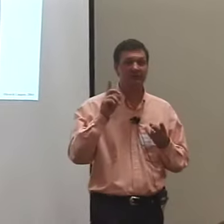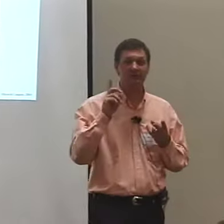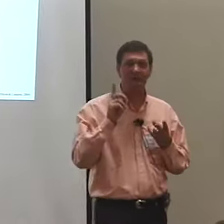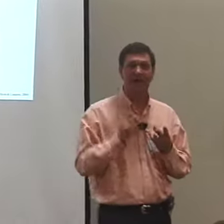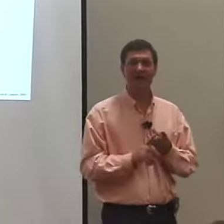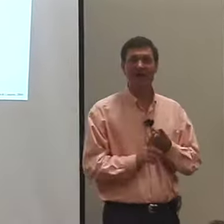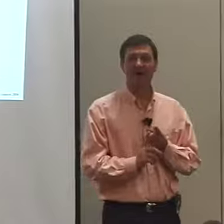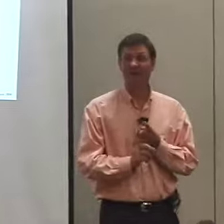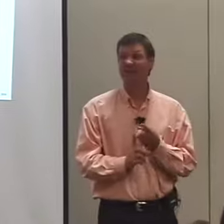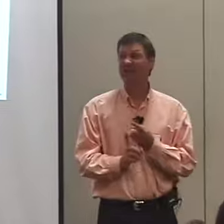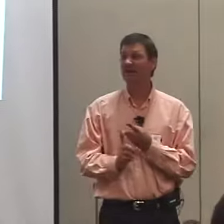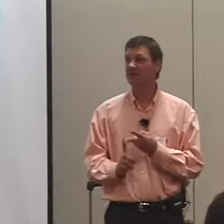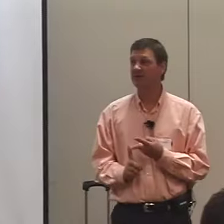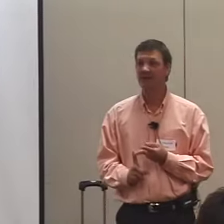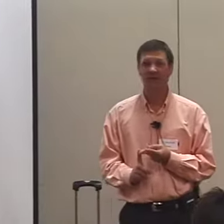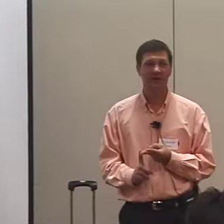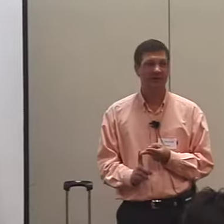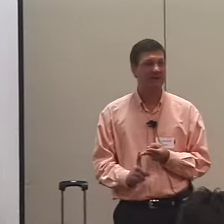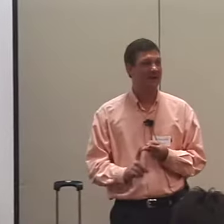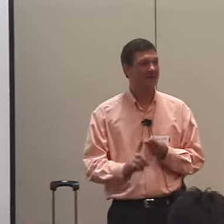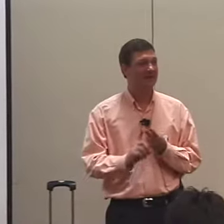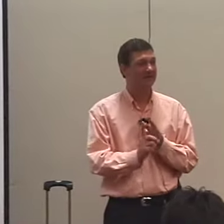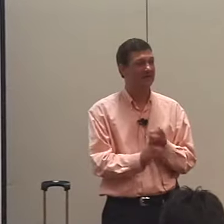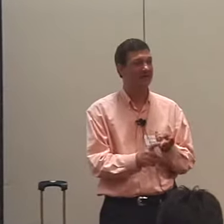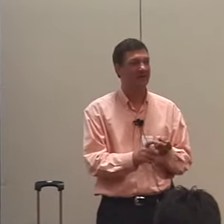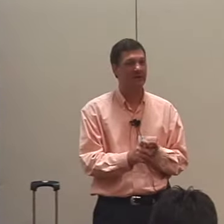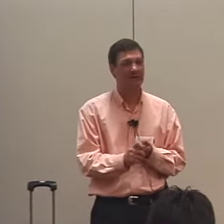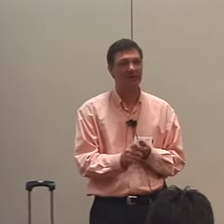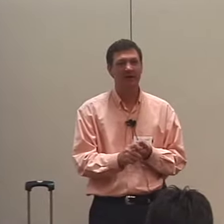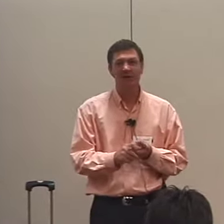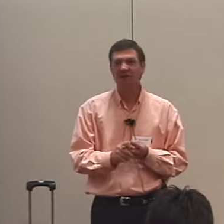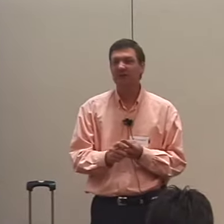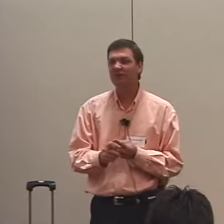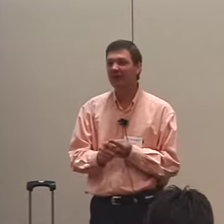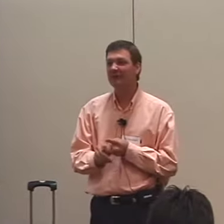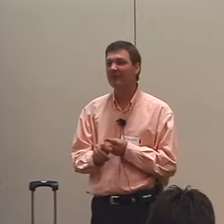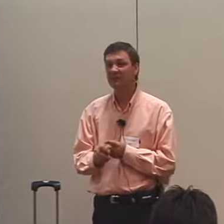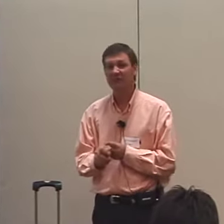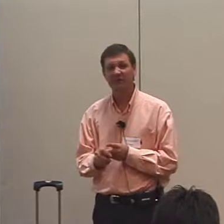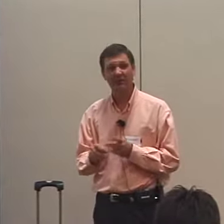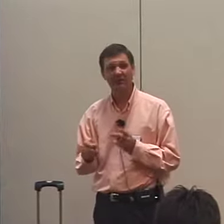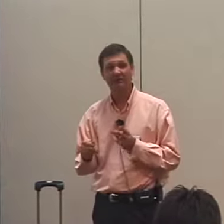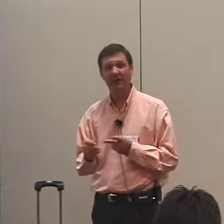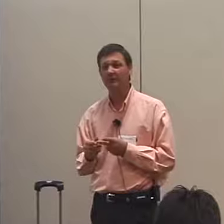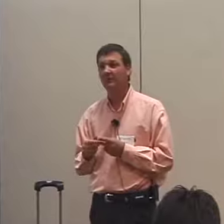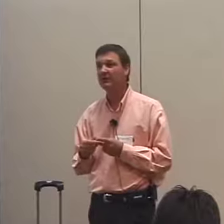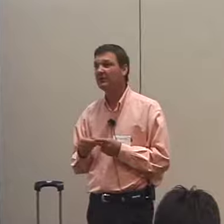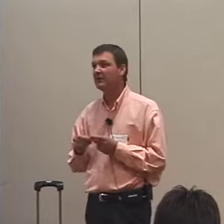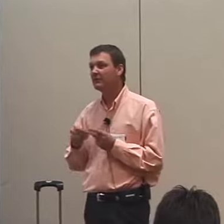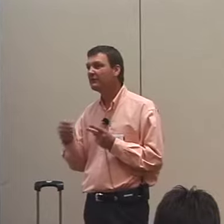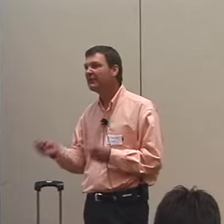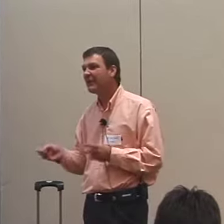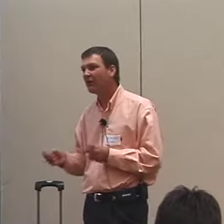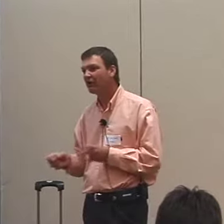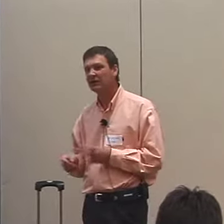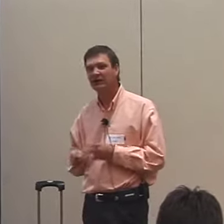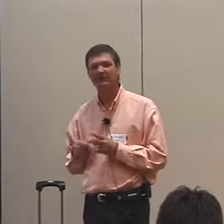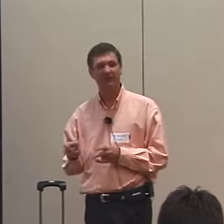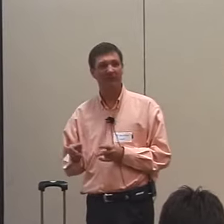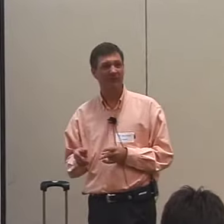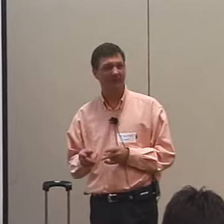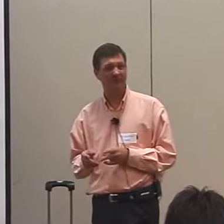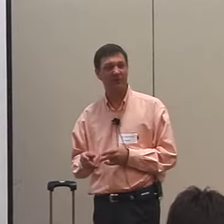these are made on kids that I've really dealt with and cases I've really had. So I've tried to make them look as real as possible. They are a